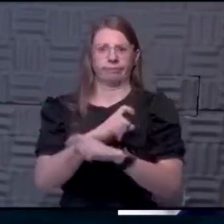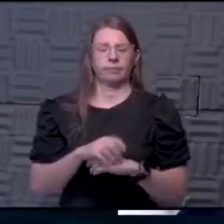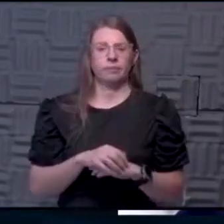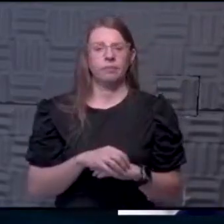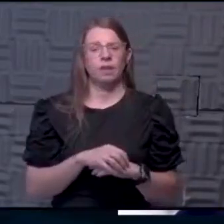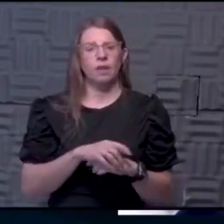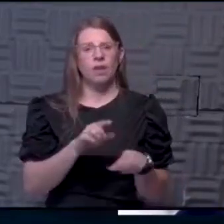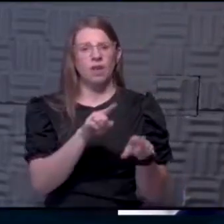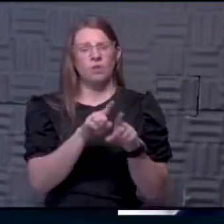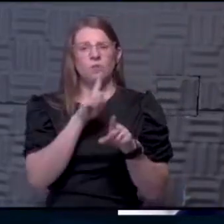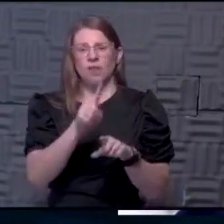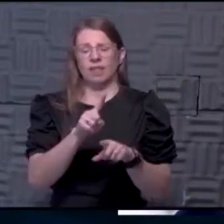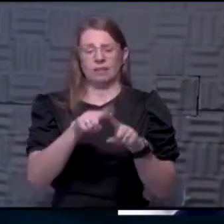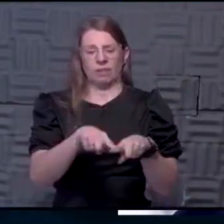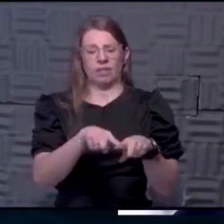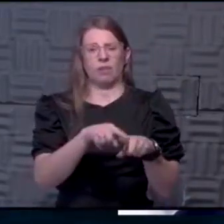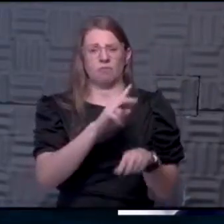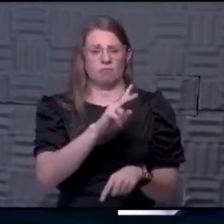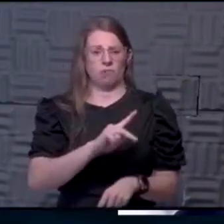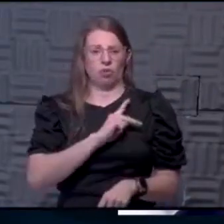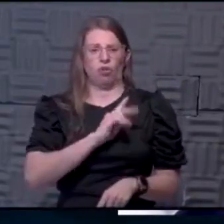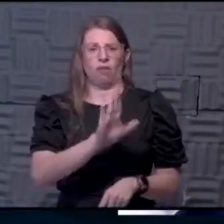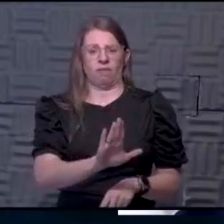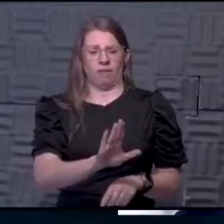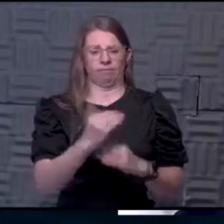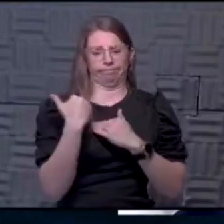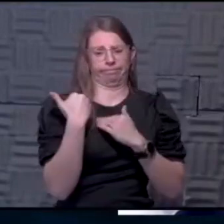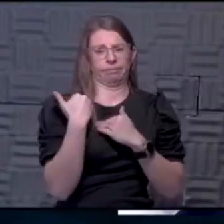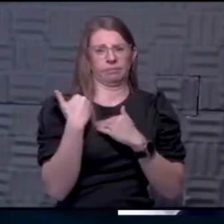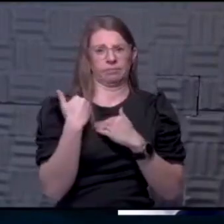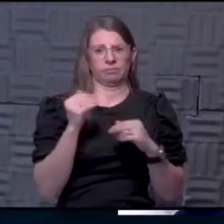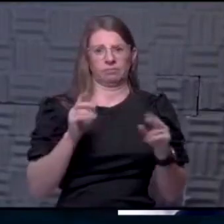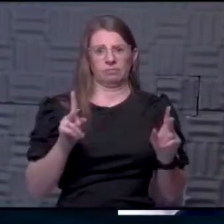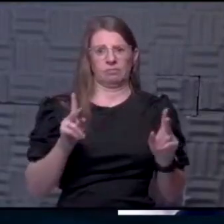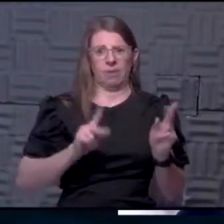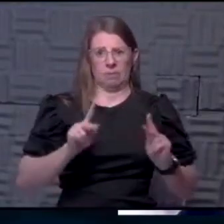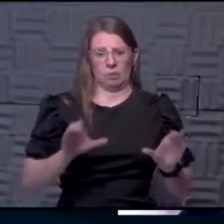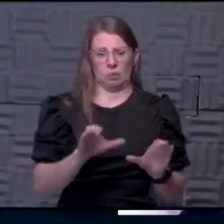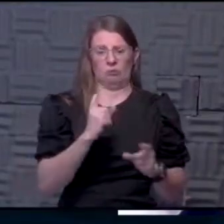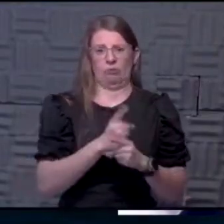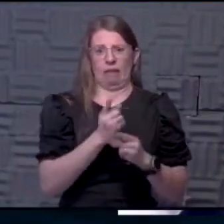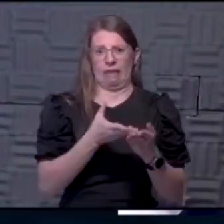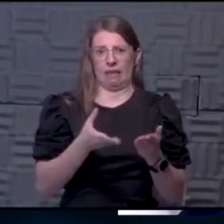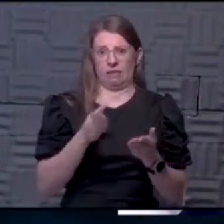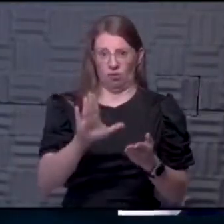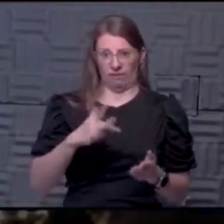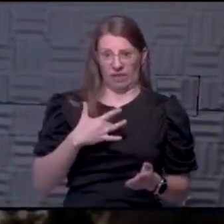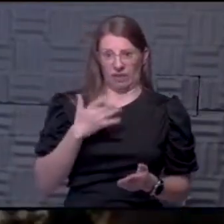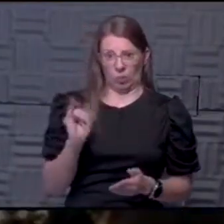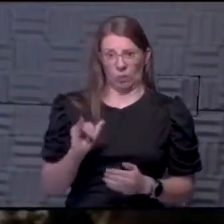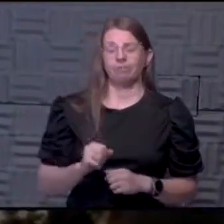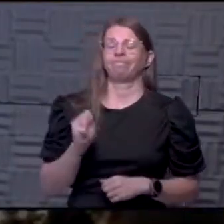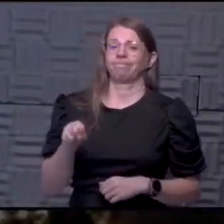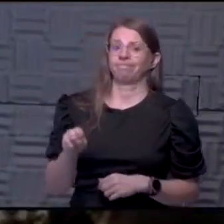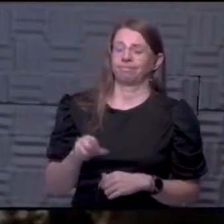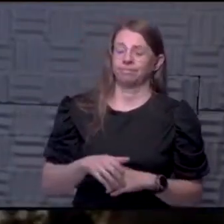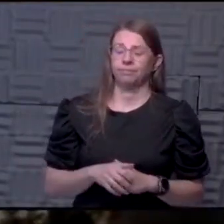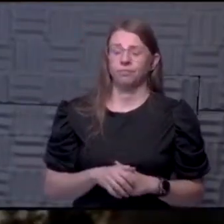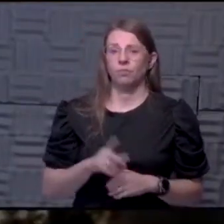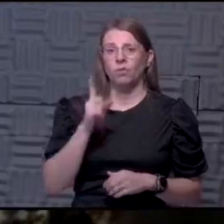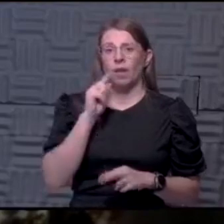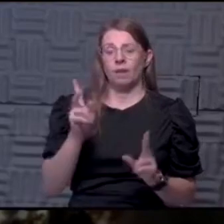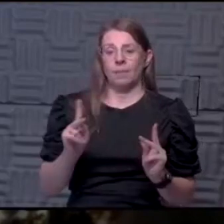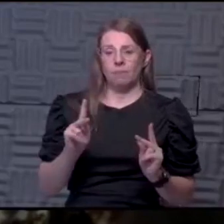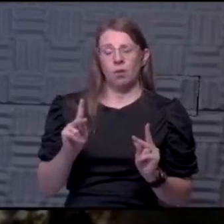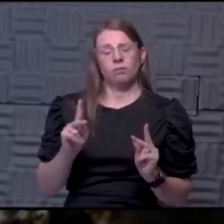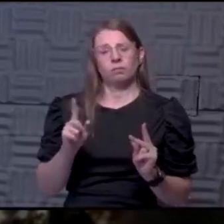on personal responsibility, people trying to do the right thing. Is that your sense as well? Yes, I think it is. I think that people have acted